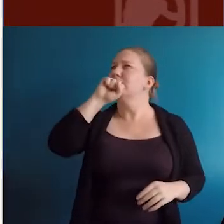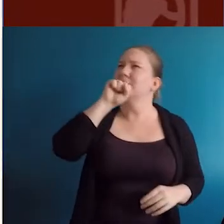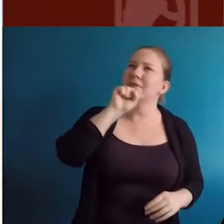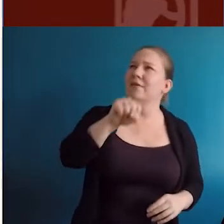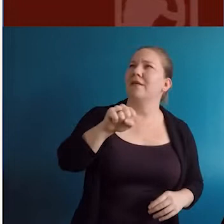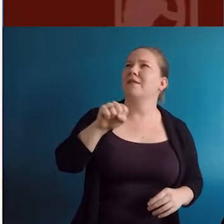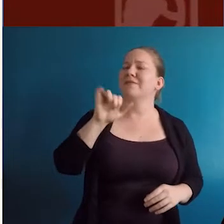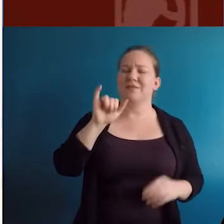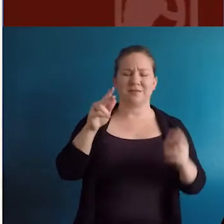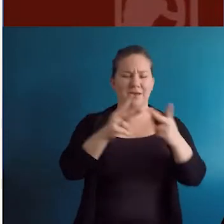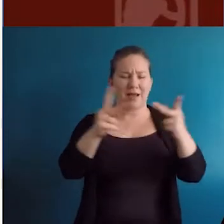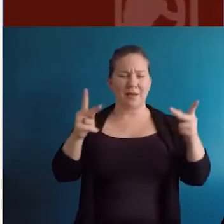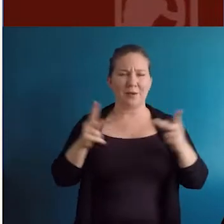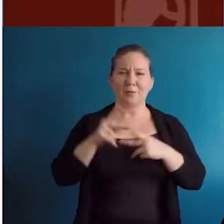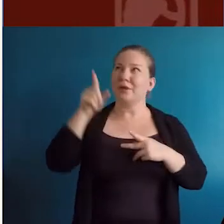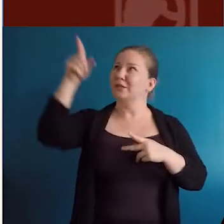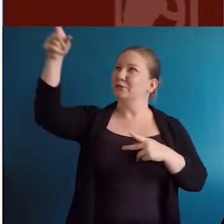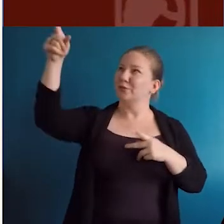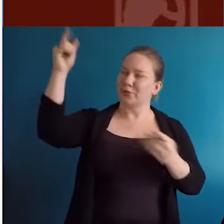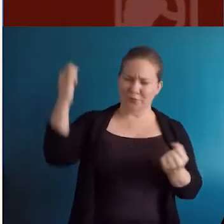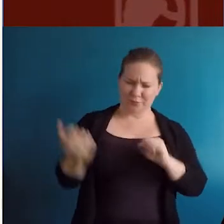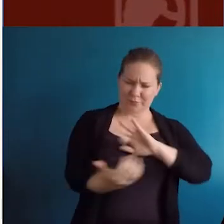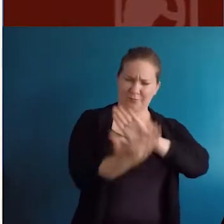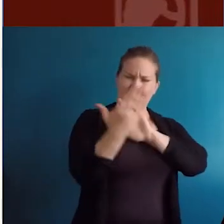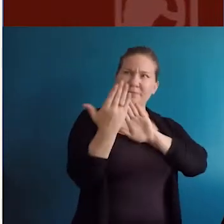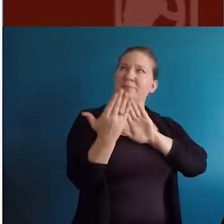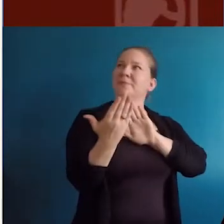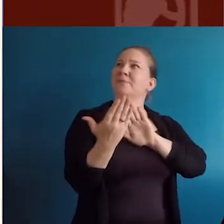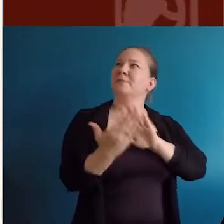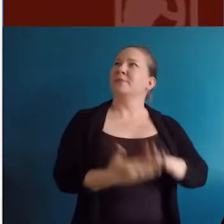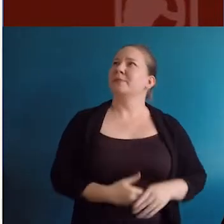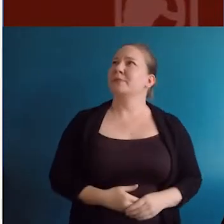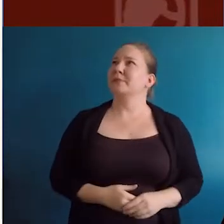dwell and the place where your glory abides.